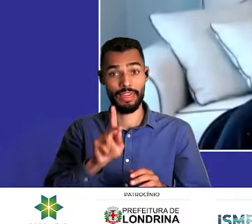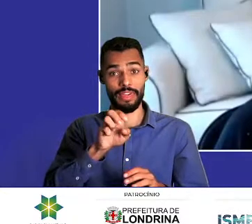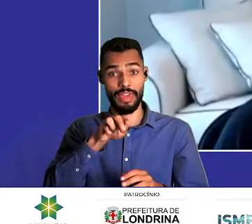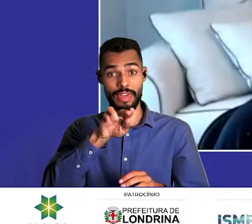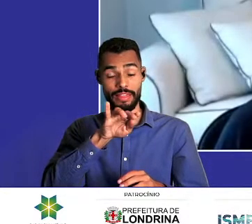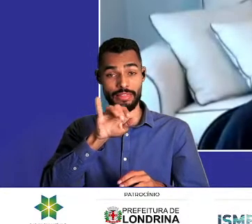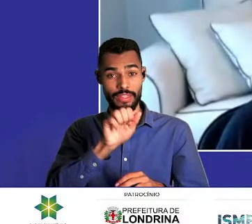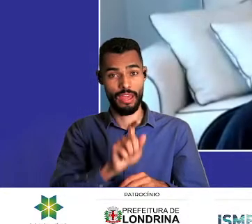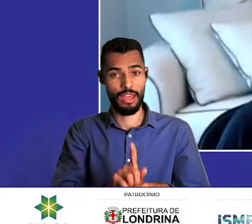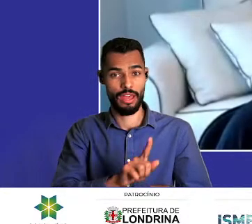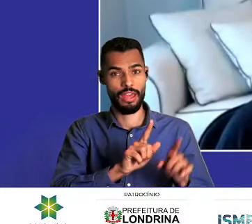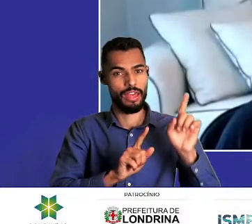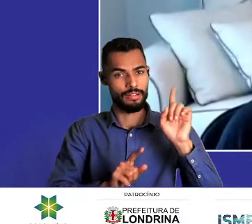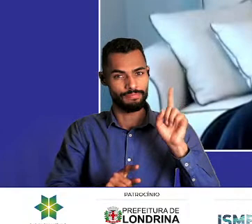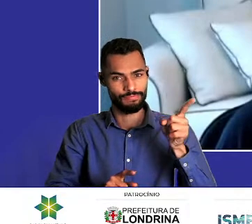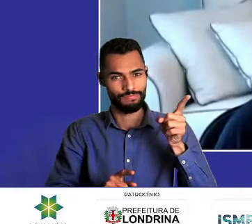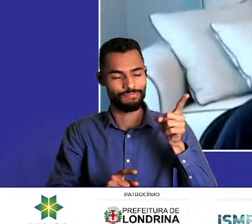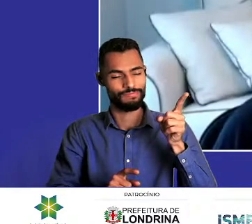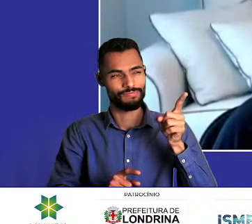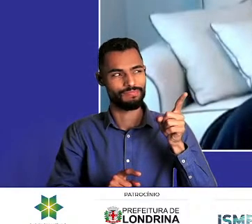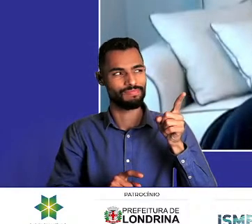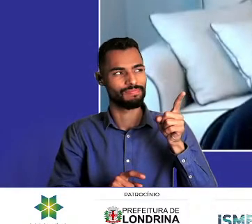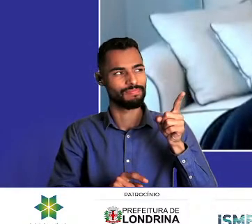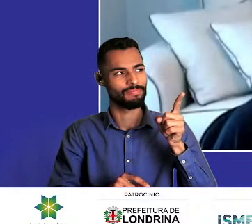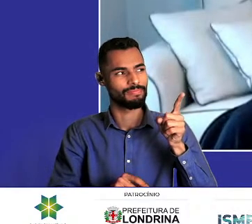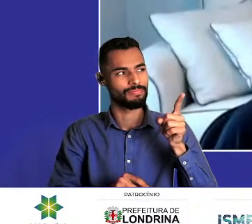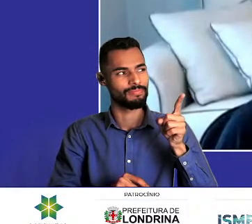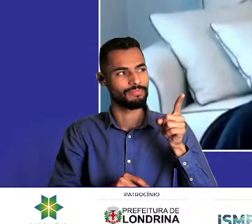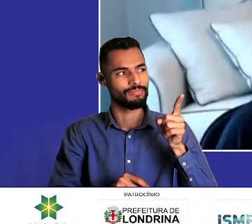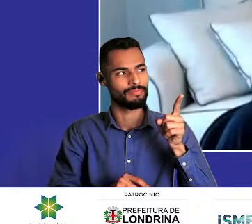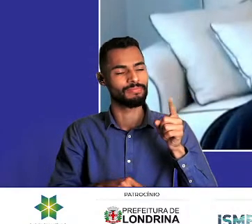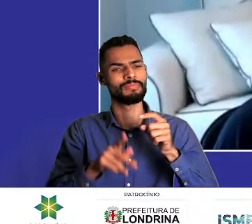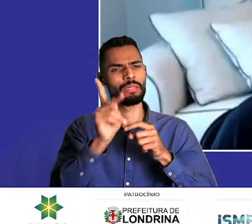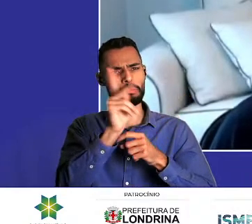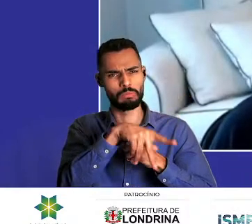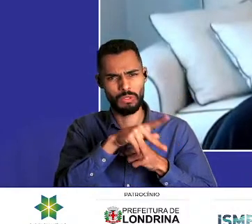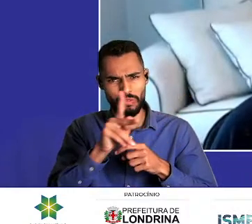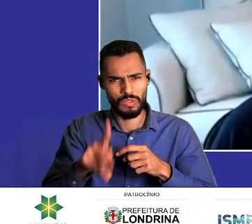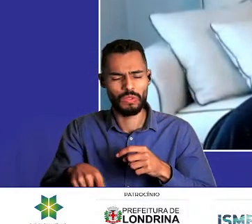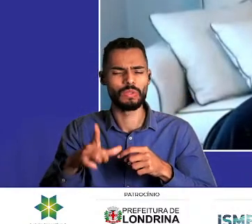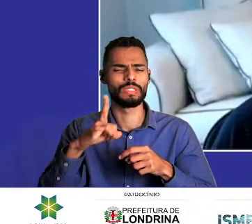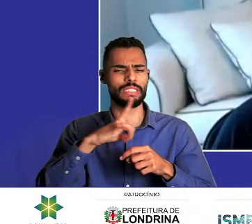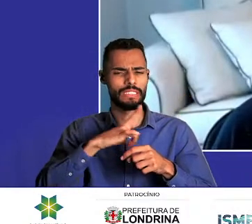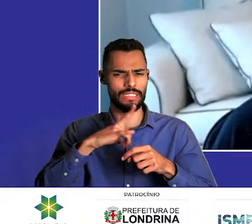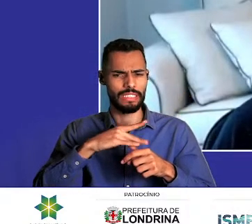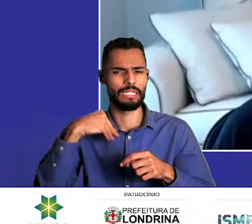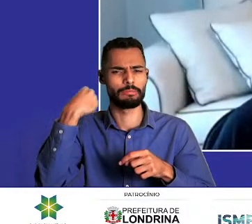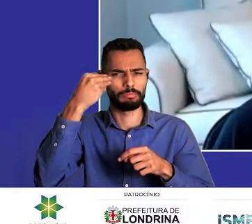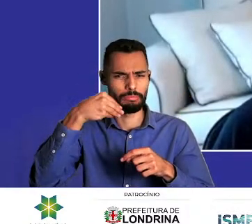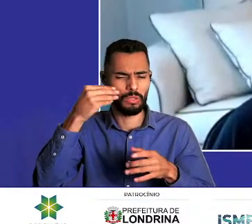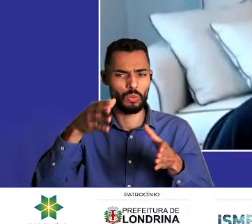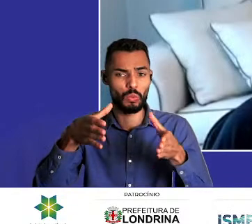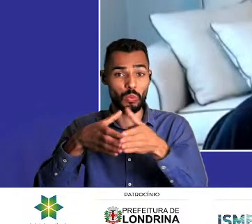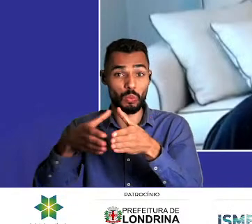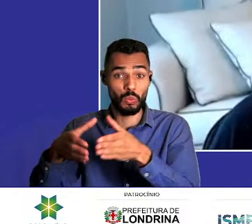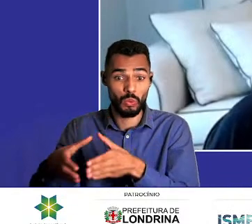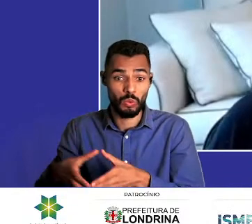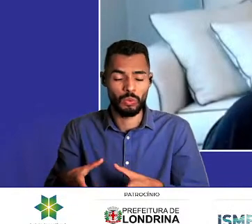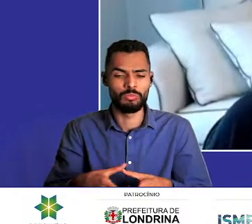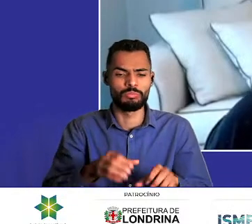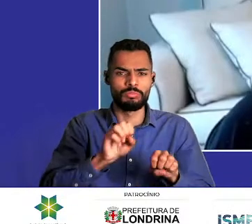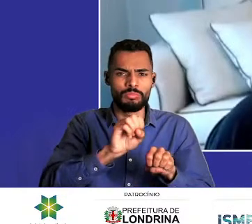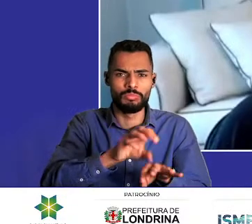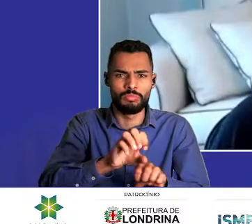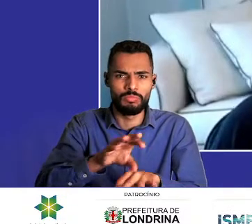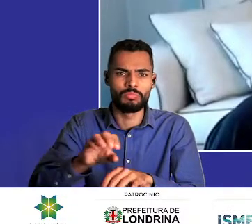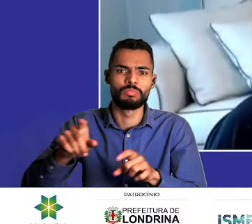actively involved in the music and music education scene in Kenya and internationally.